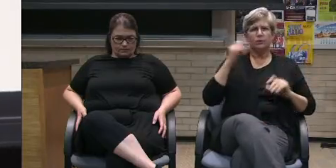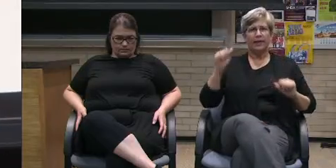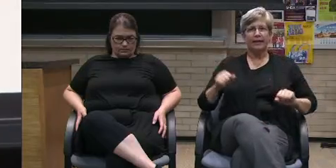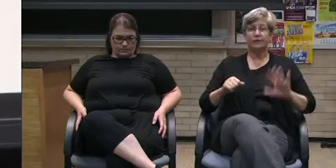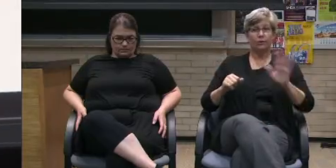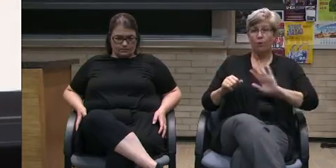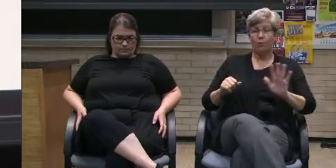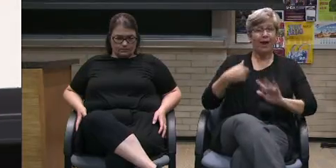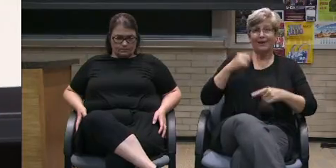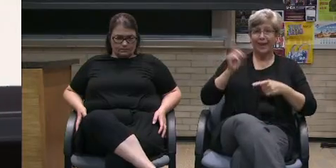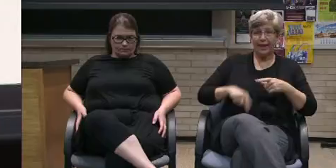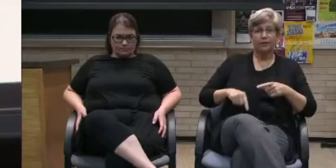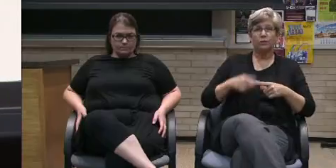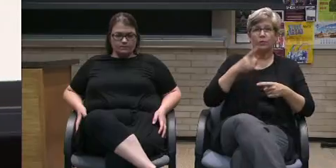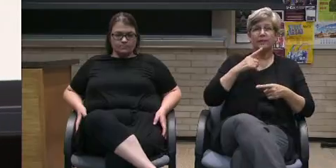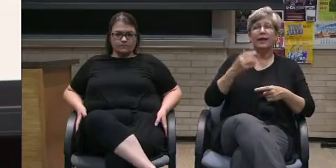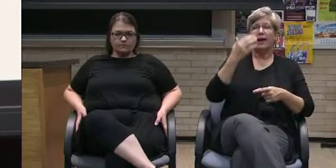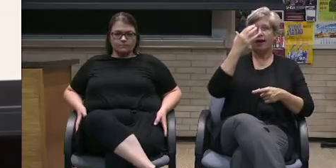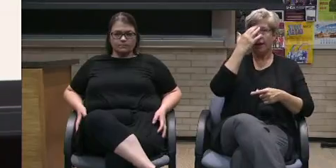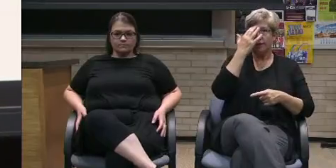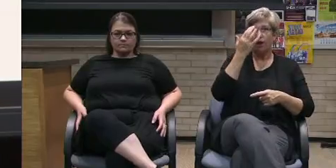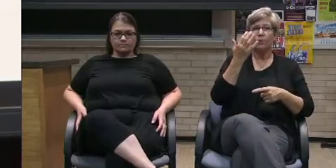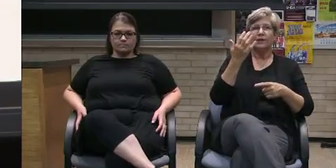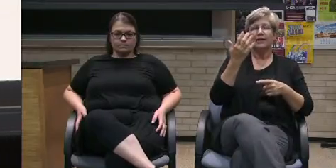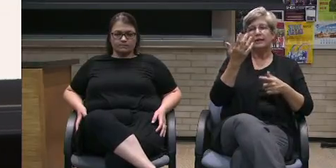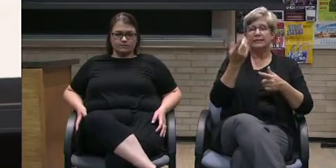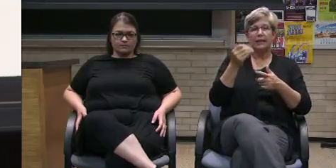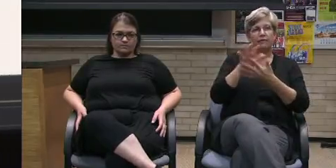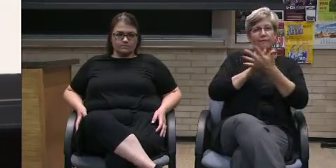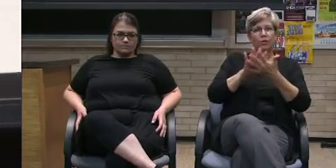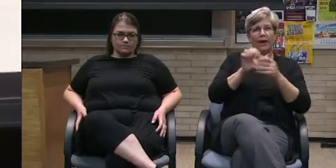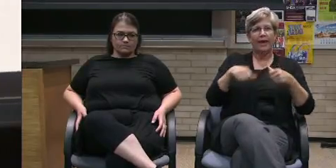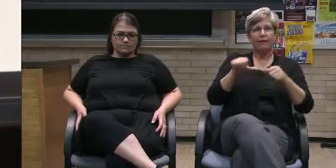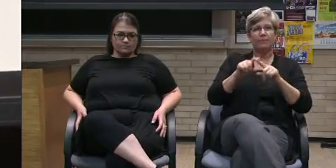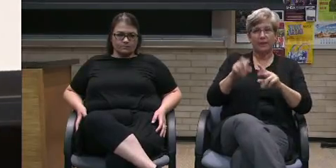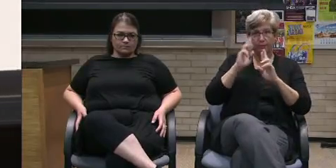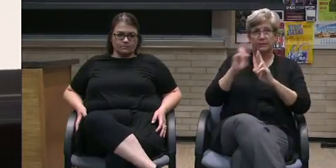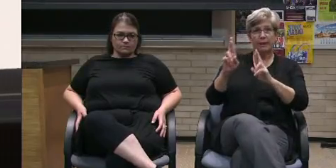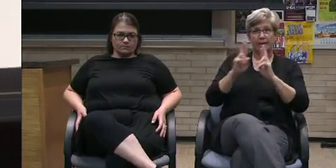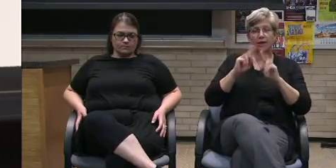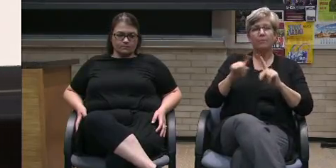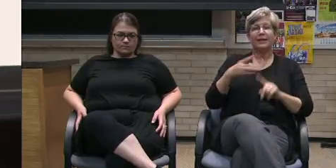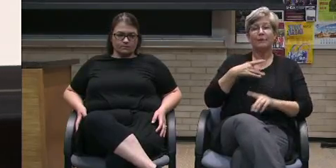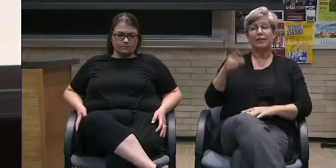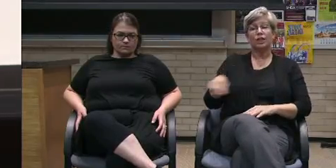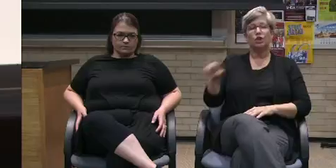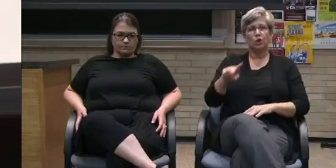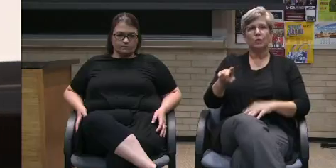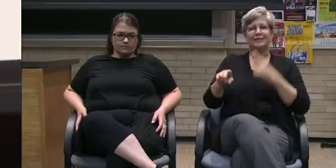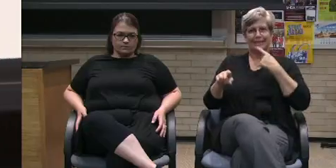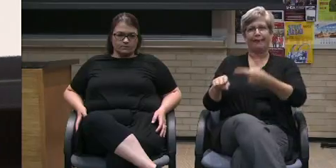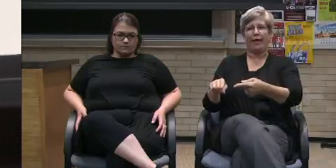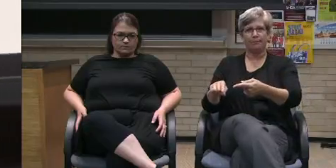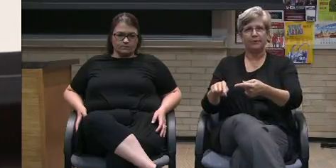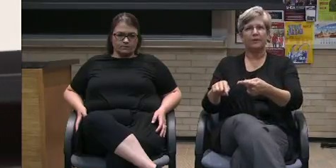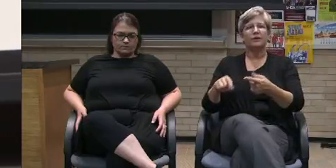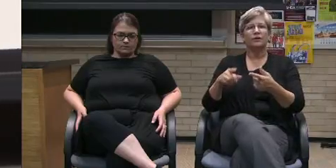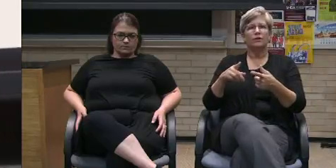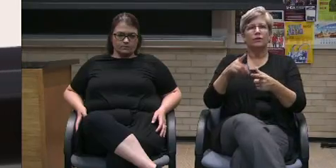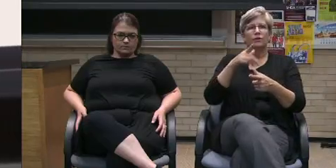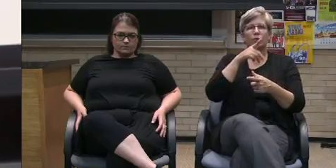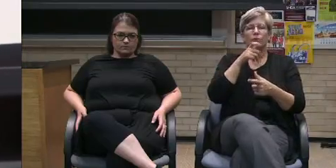no. Really, I know that here it's kind of fuzzy, but I really respect that. But I would like you to charge them. Who has the verbal when a